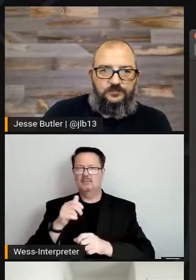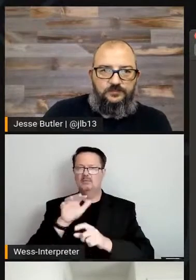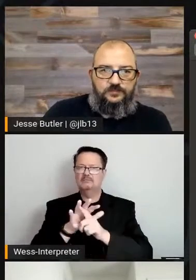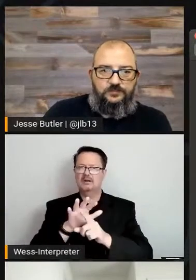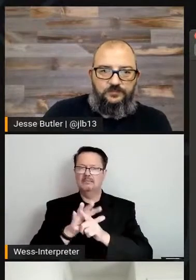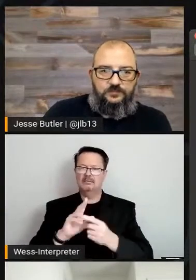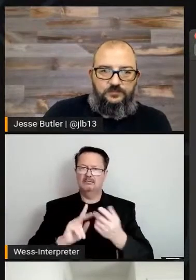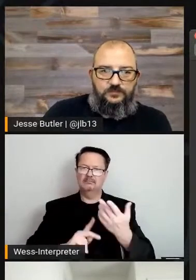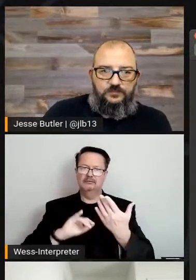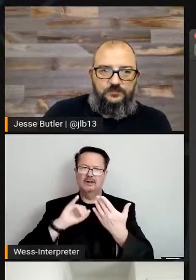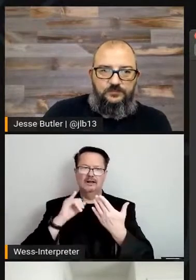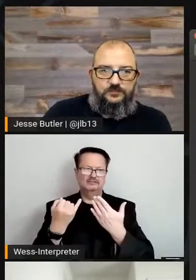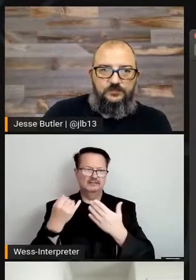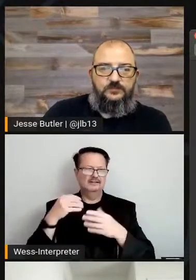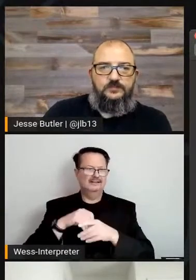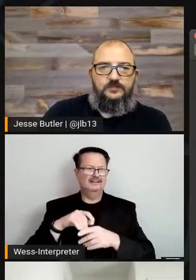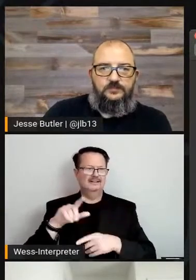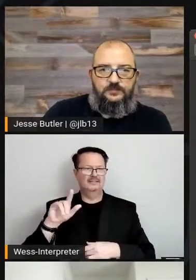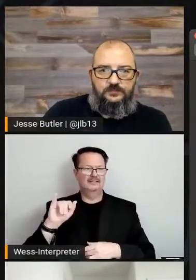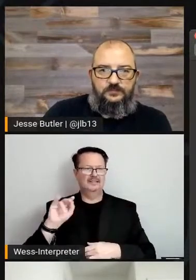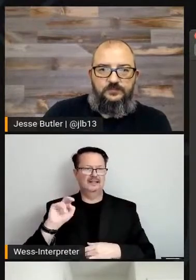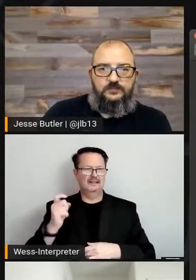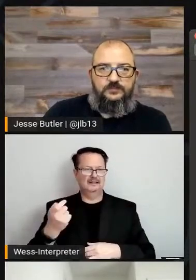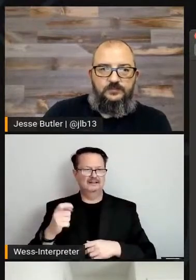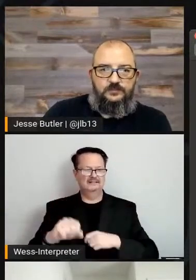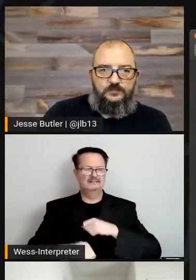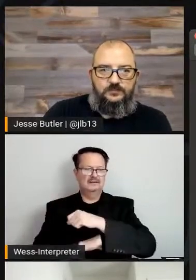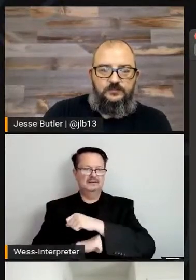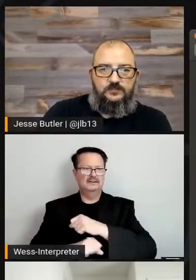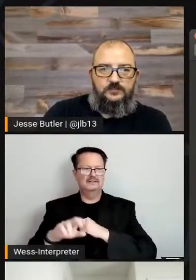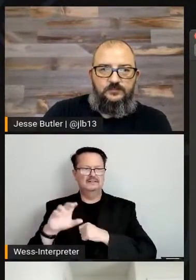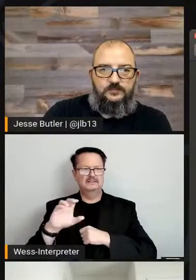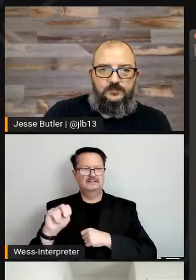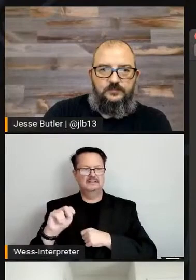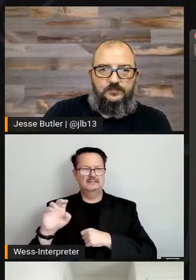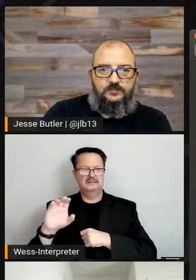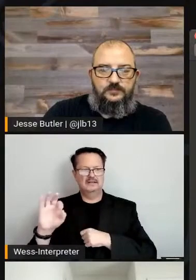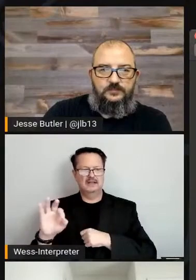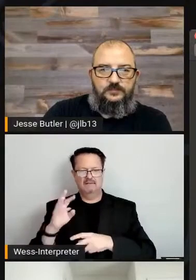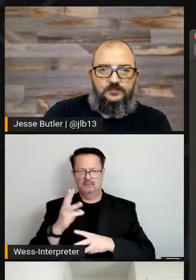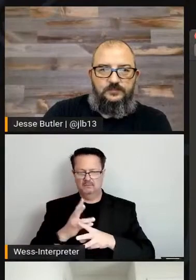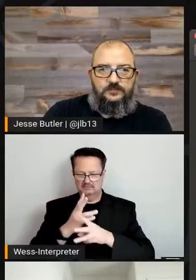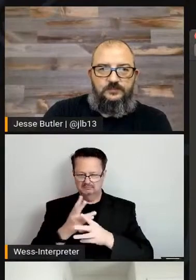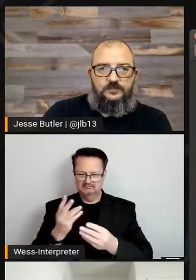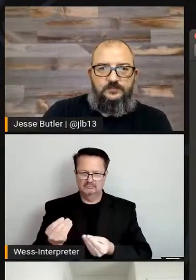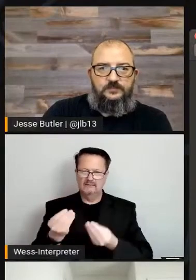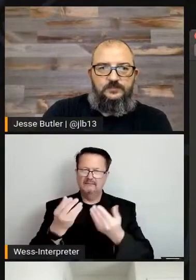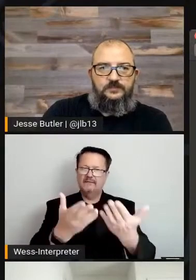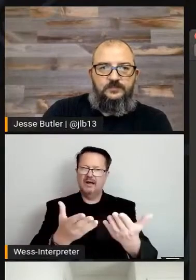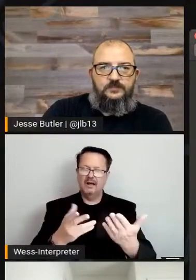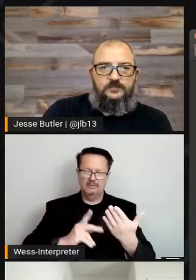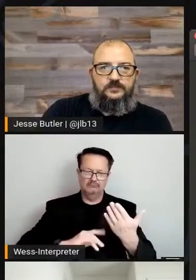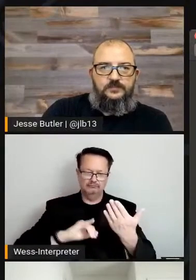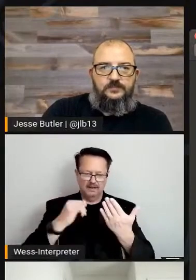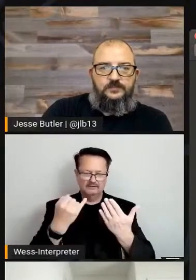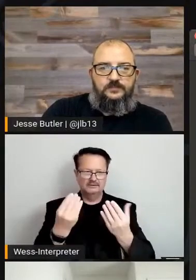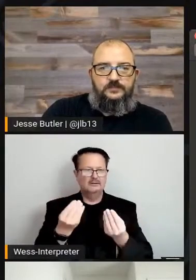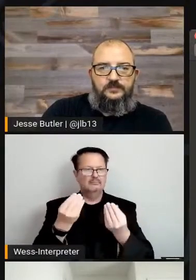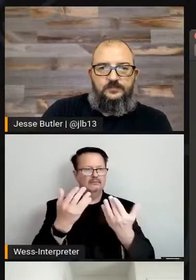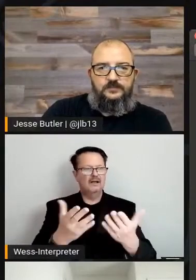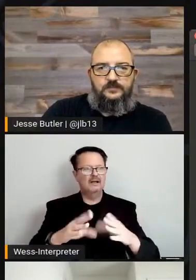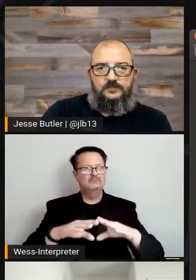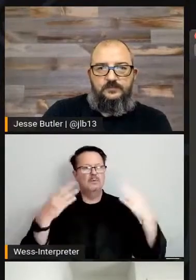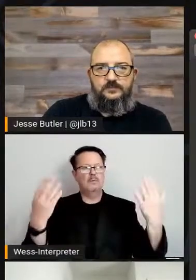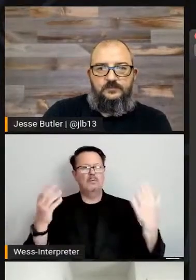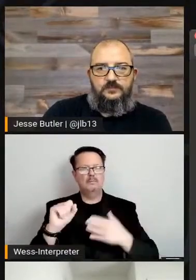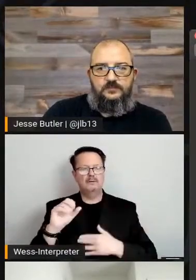project in the Linux Foundation CNCF world. What it does is the project provides an open